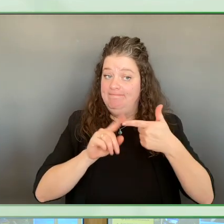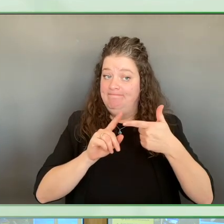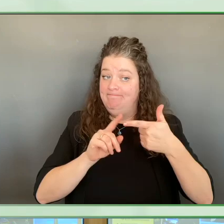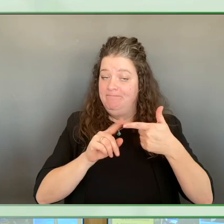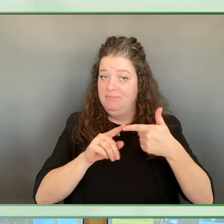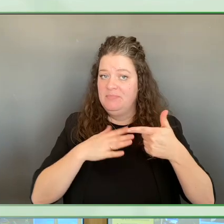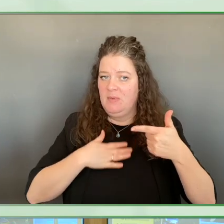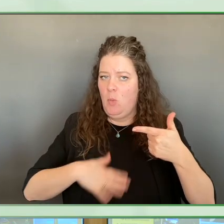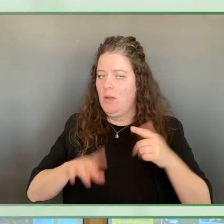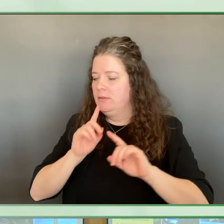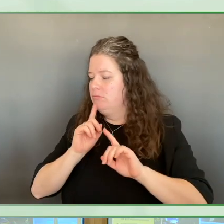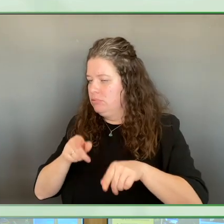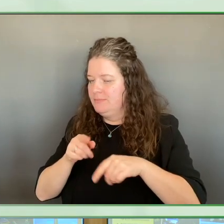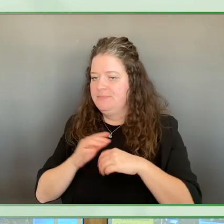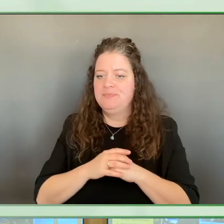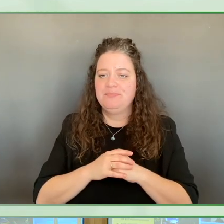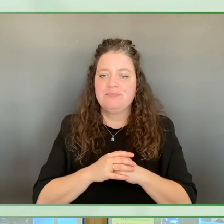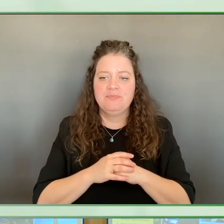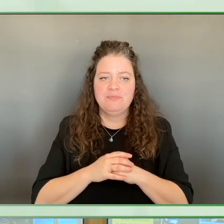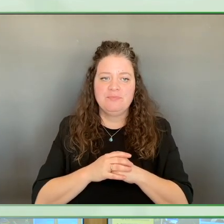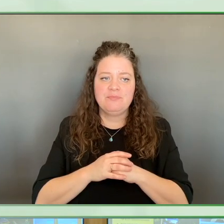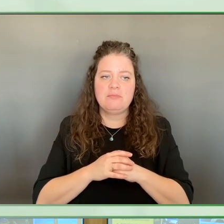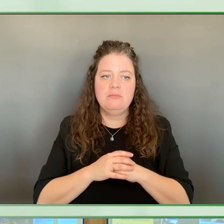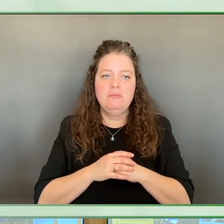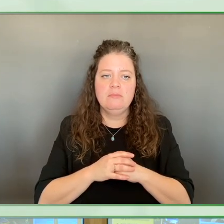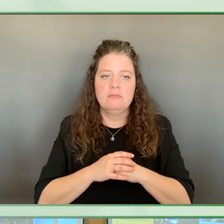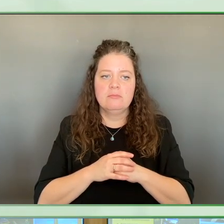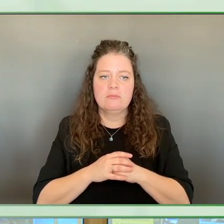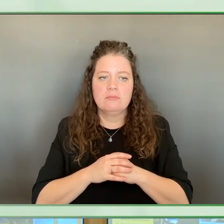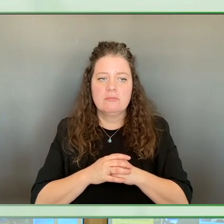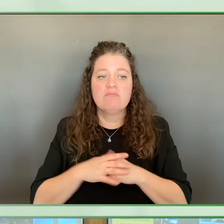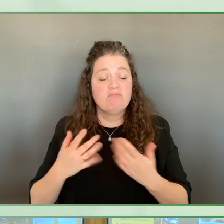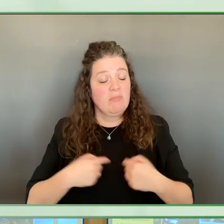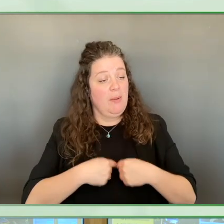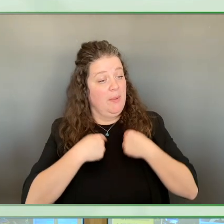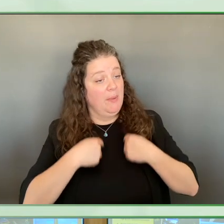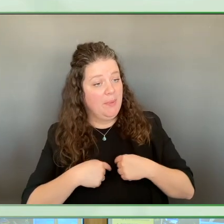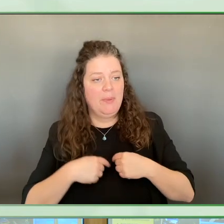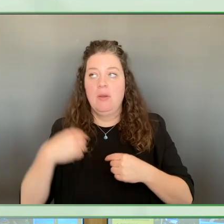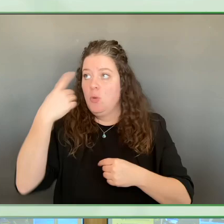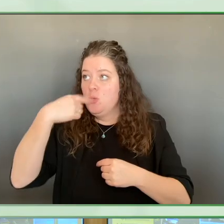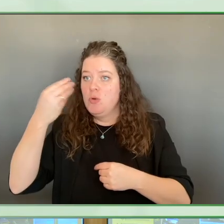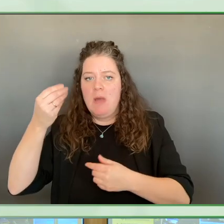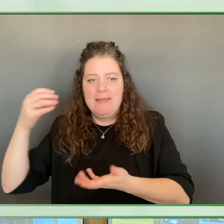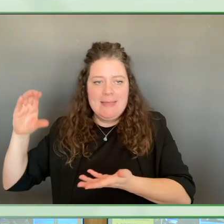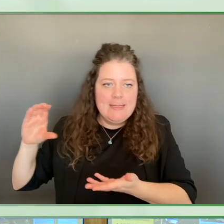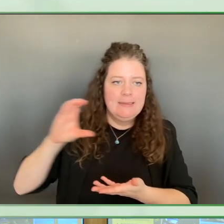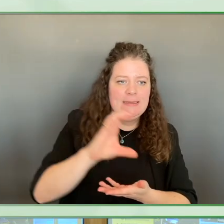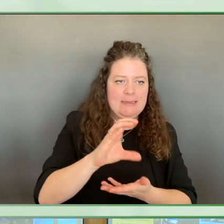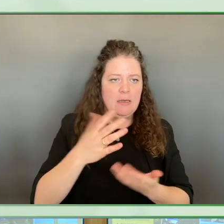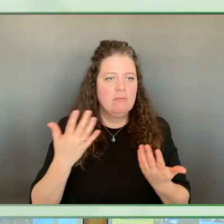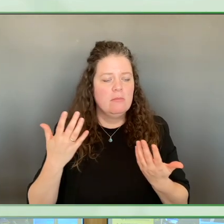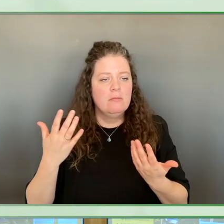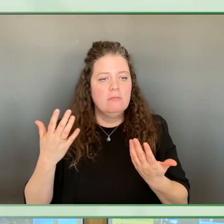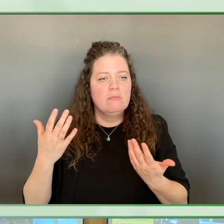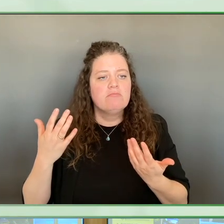what is the most important thing that funders, charities, international development organizations, venture capitalists need to know about